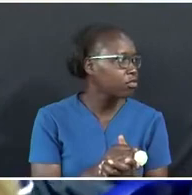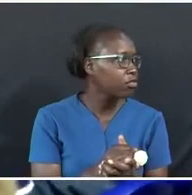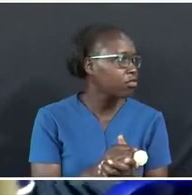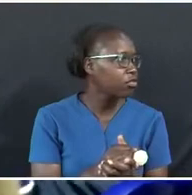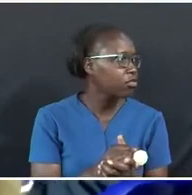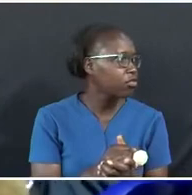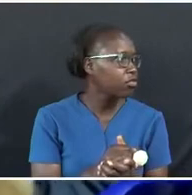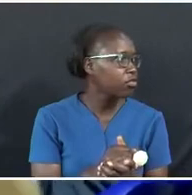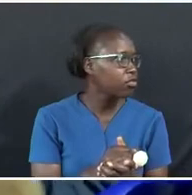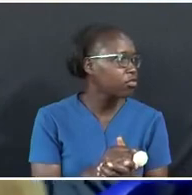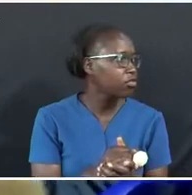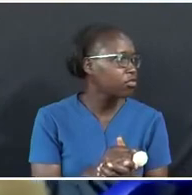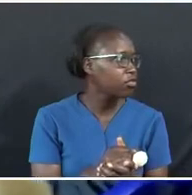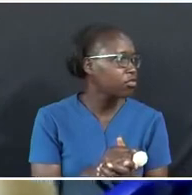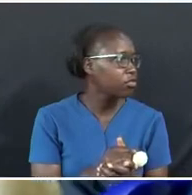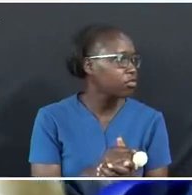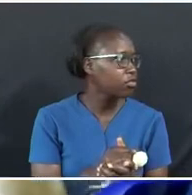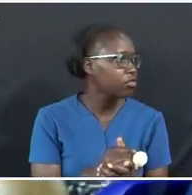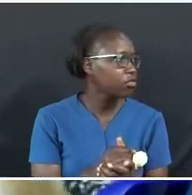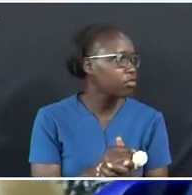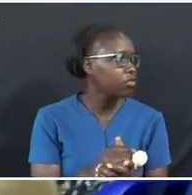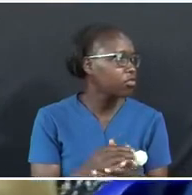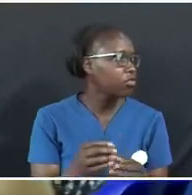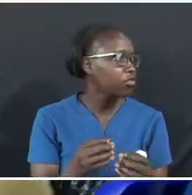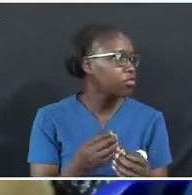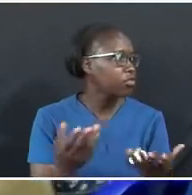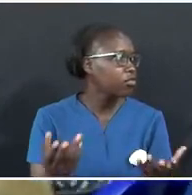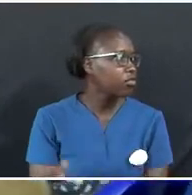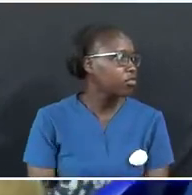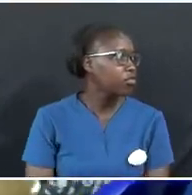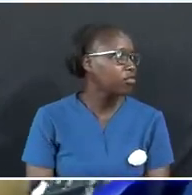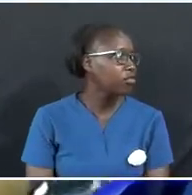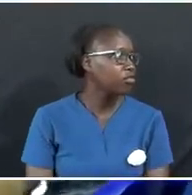is only the food they will eat. Maybe uji and.